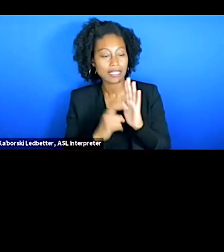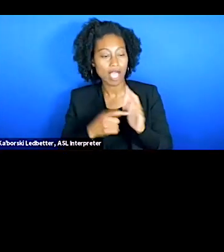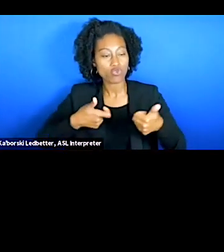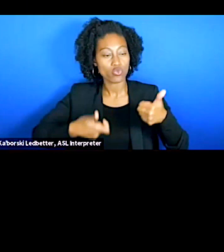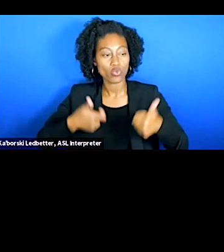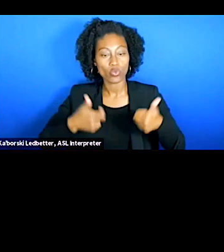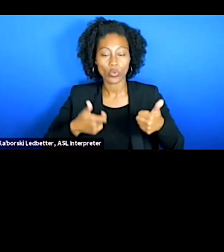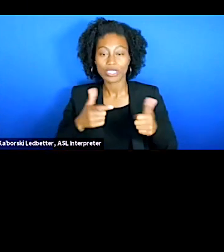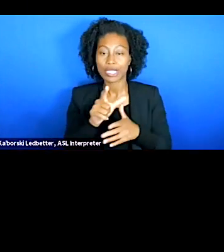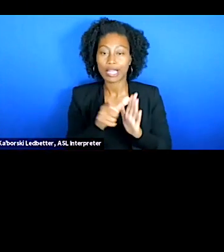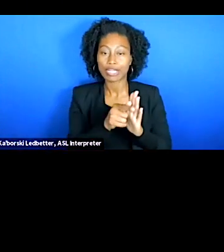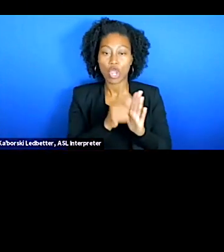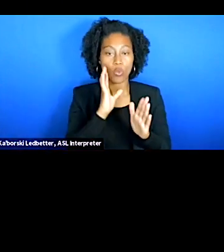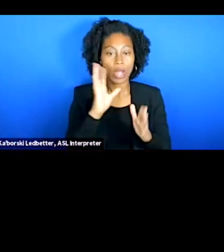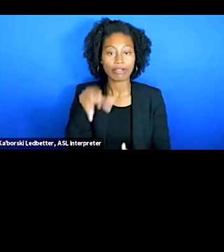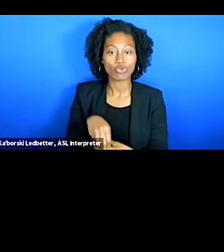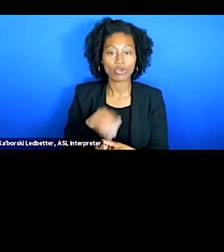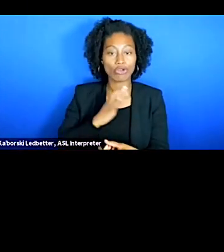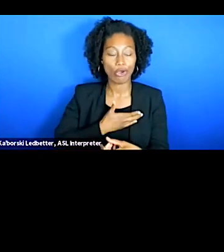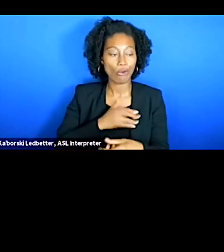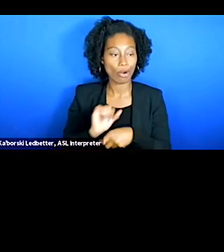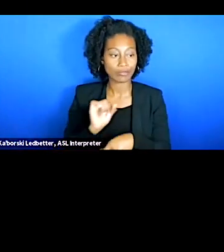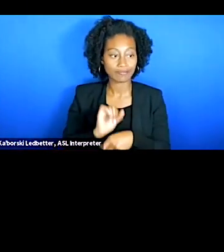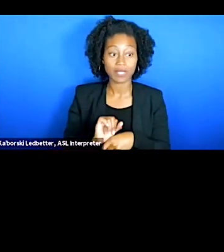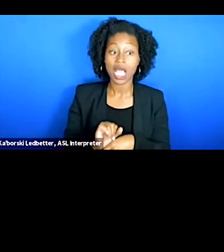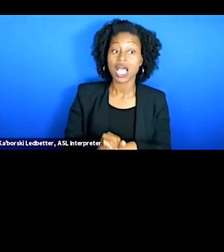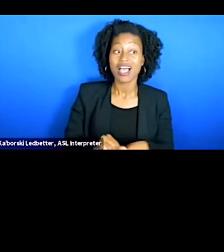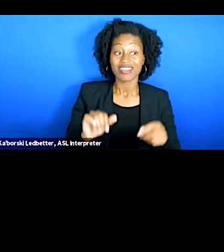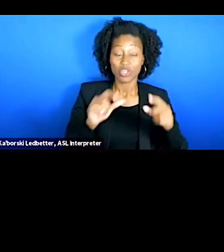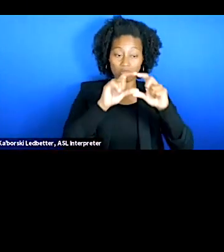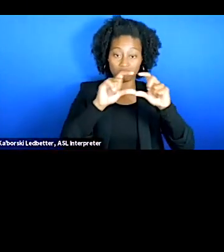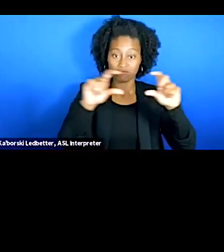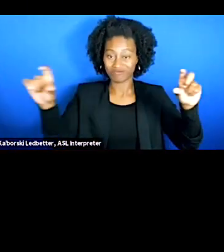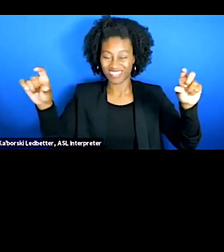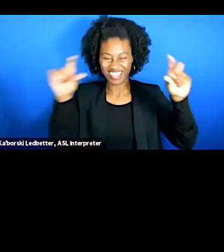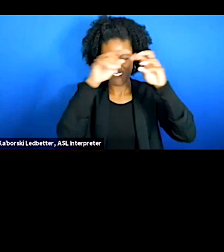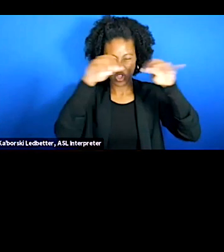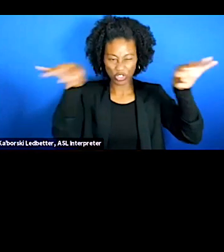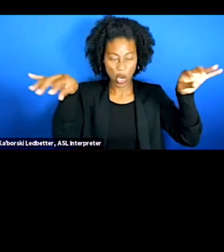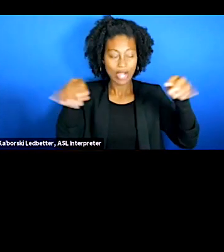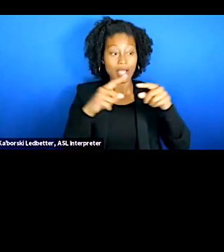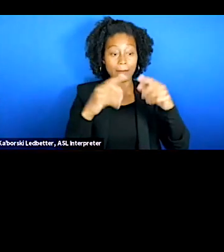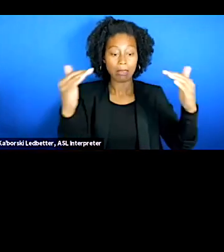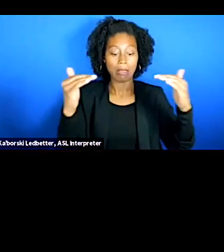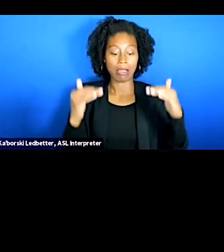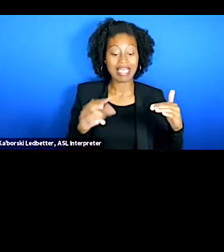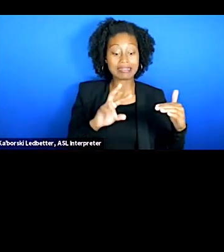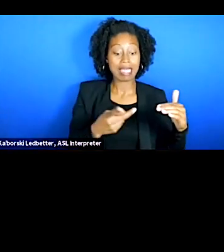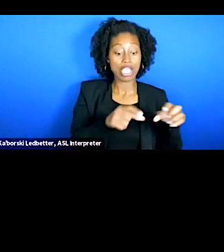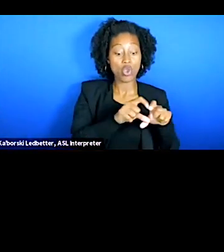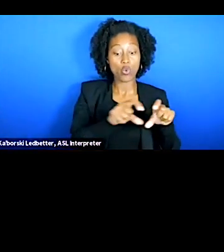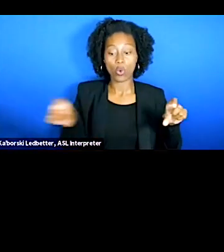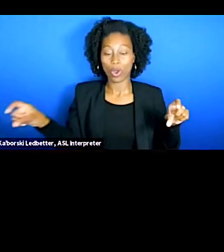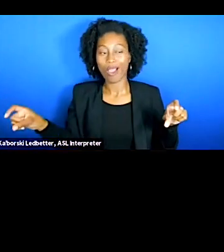Here is the second row of the flow chart that we've been using that shows the steps of the search and